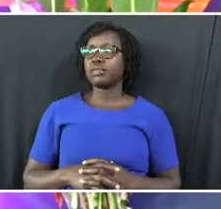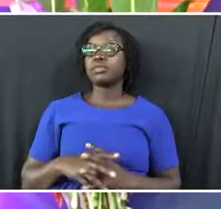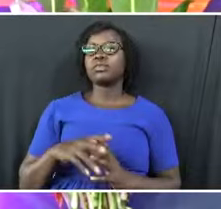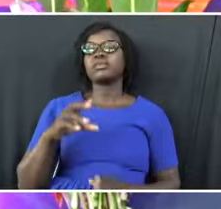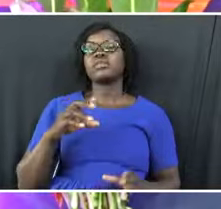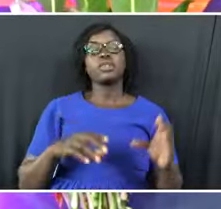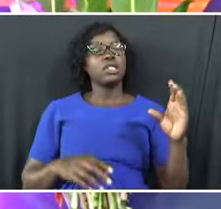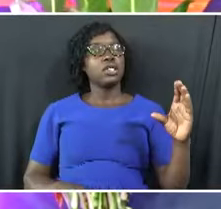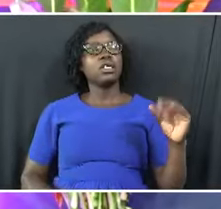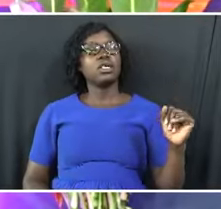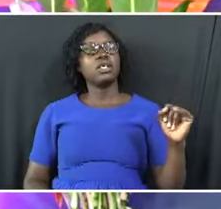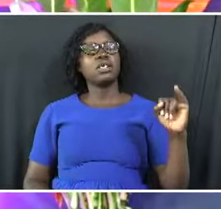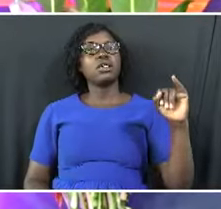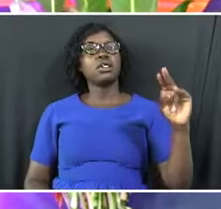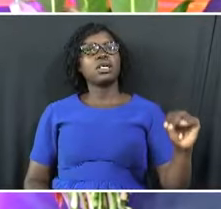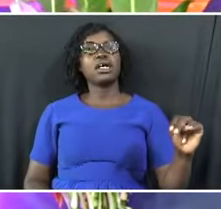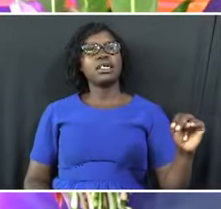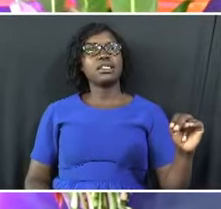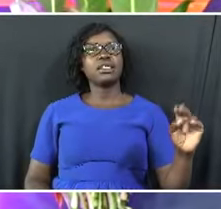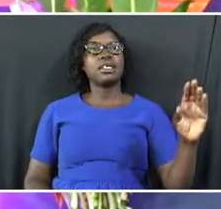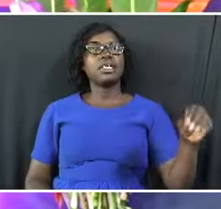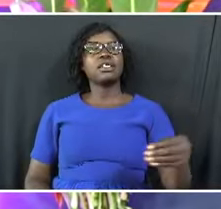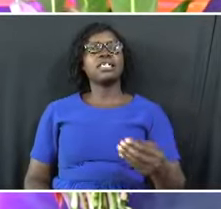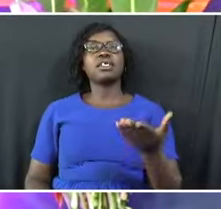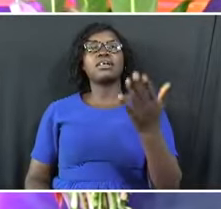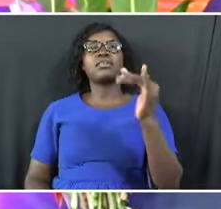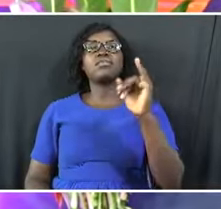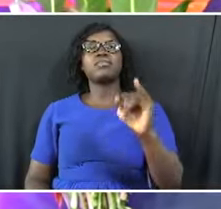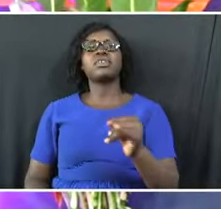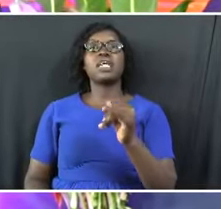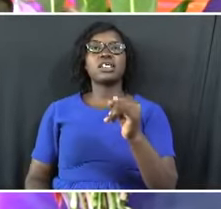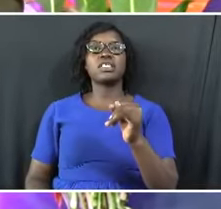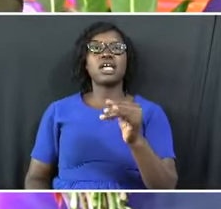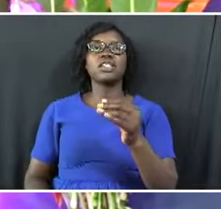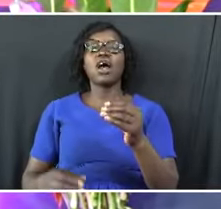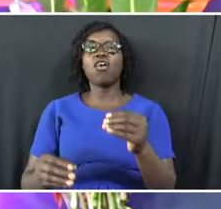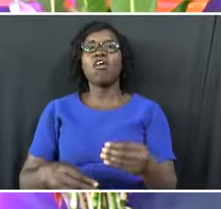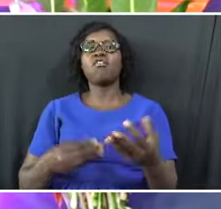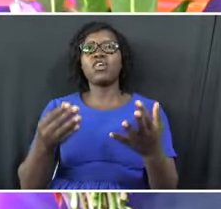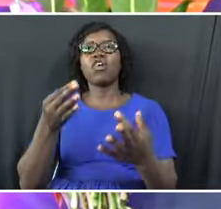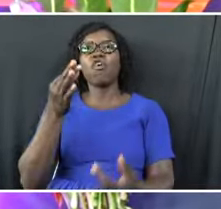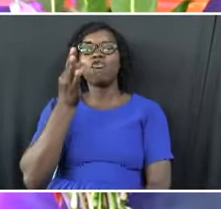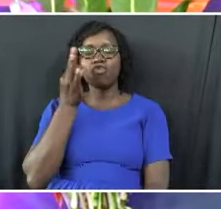Cain gave just the offering of fruits.